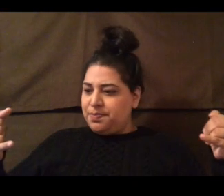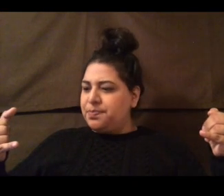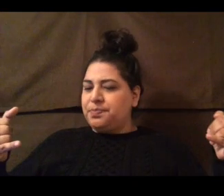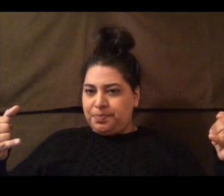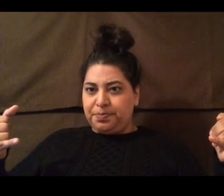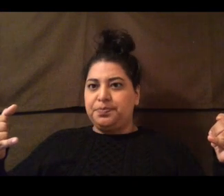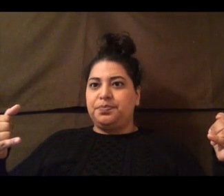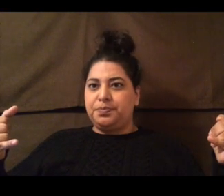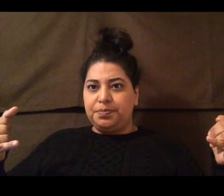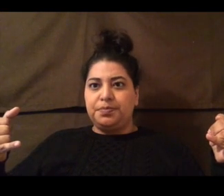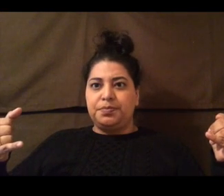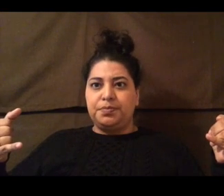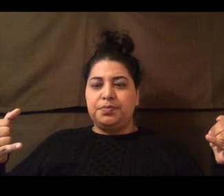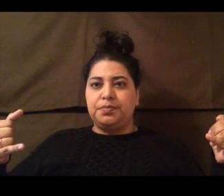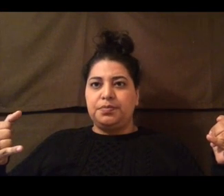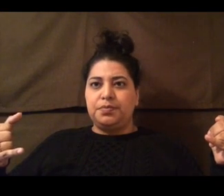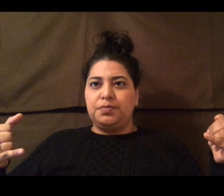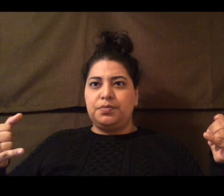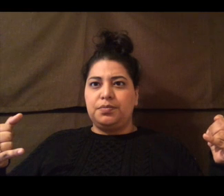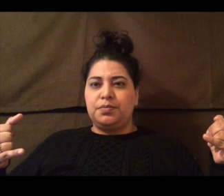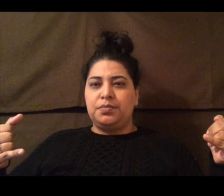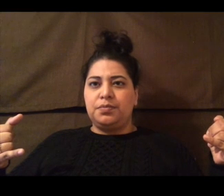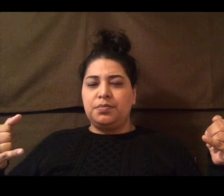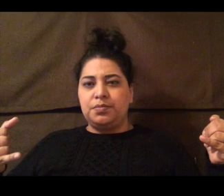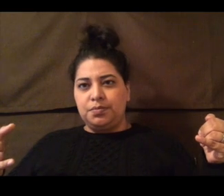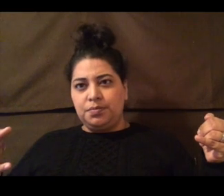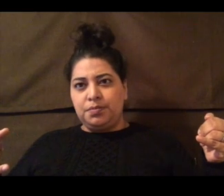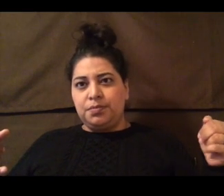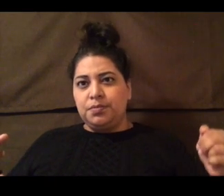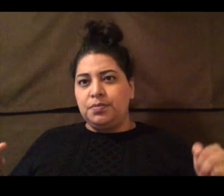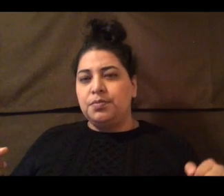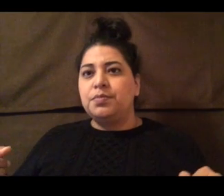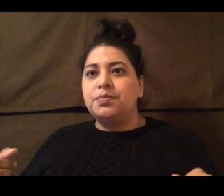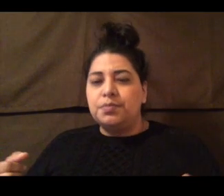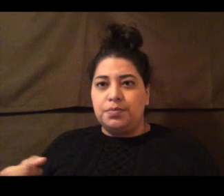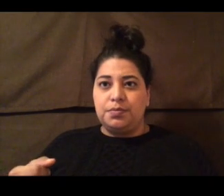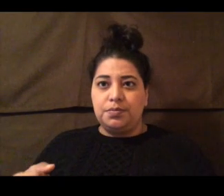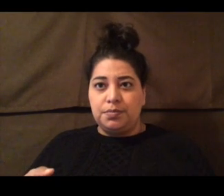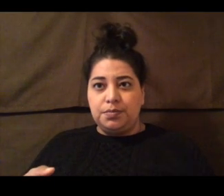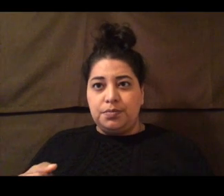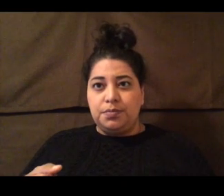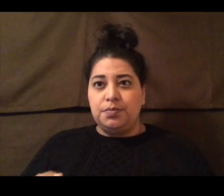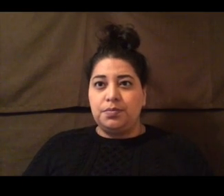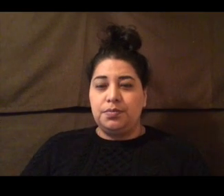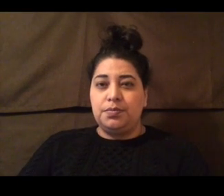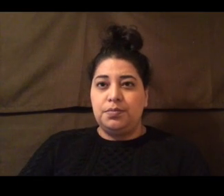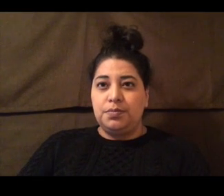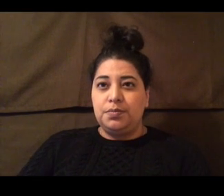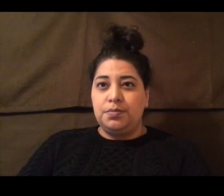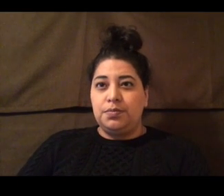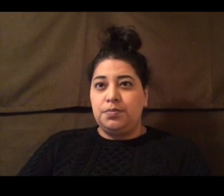I should probably make it a little bit lower to give you some space to see.